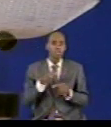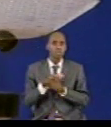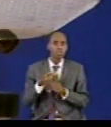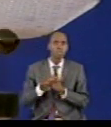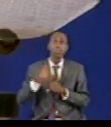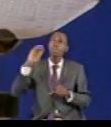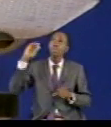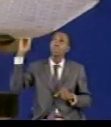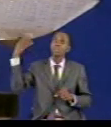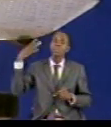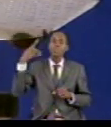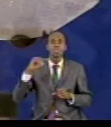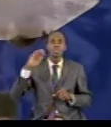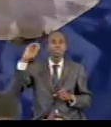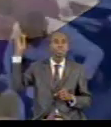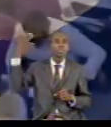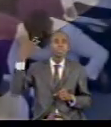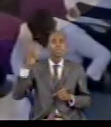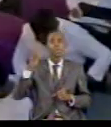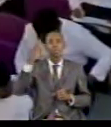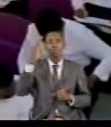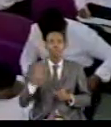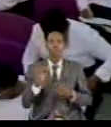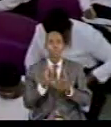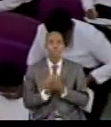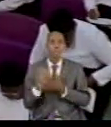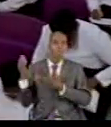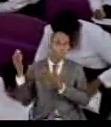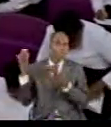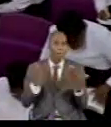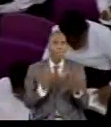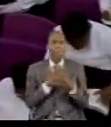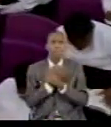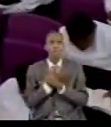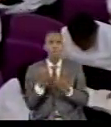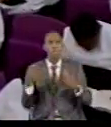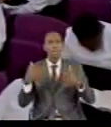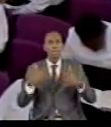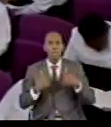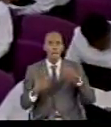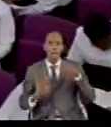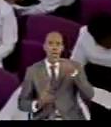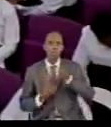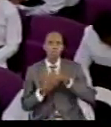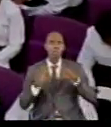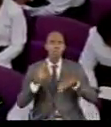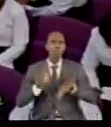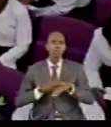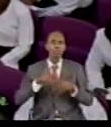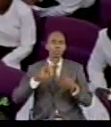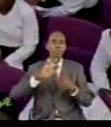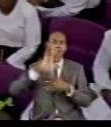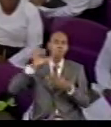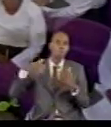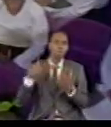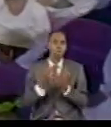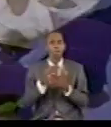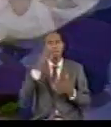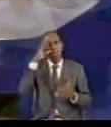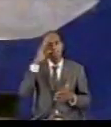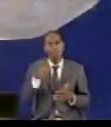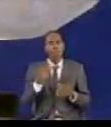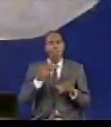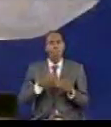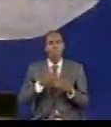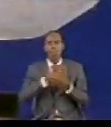the grace of God that bringeth salvation has appeared to all men. In verse